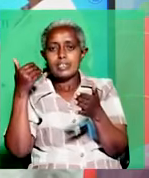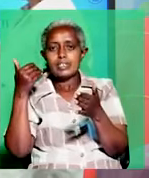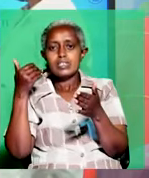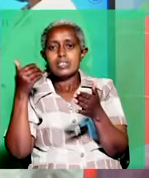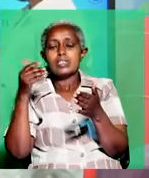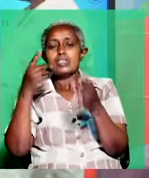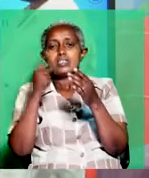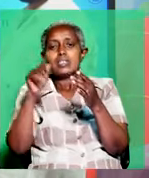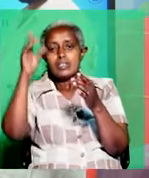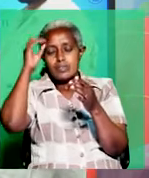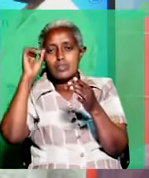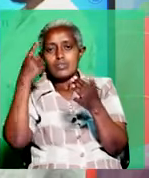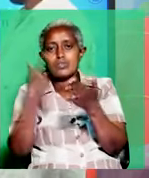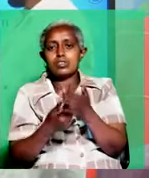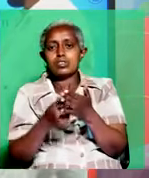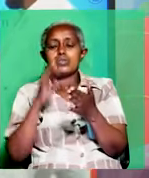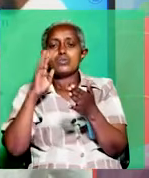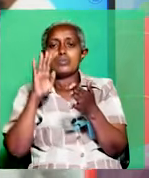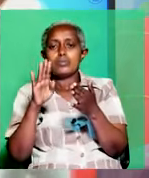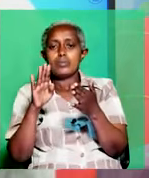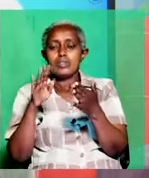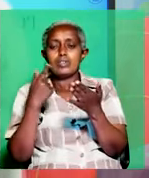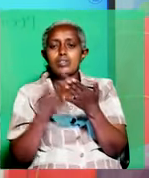the derivative of this will be, it is